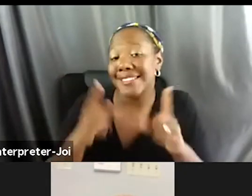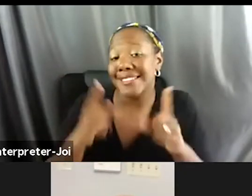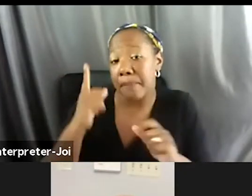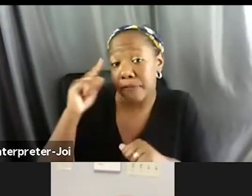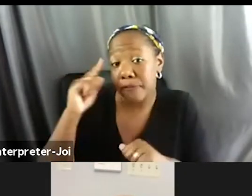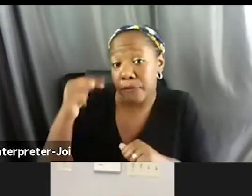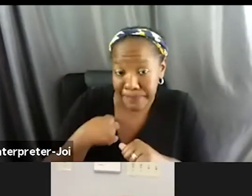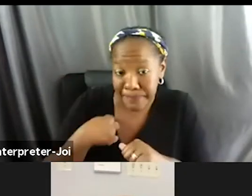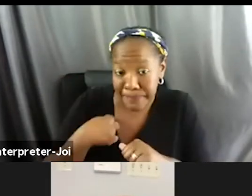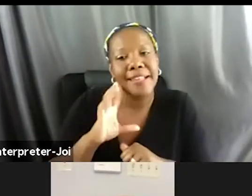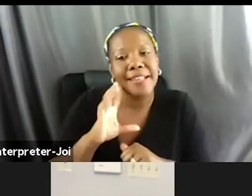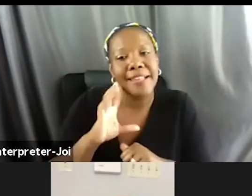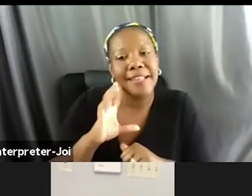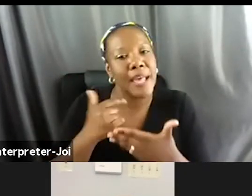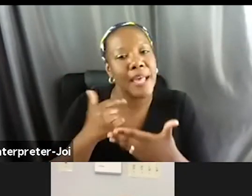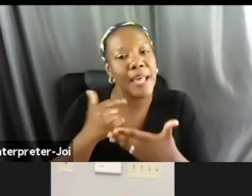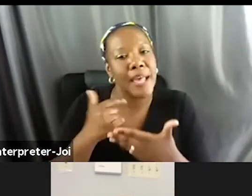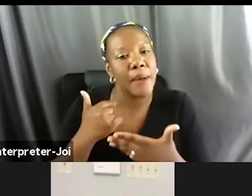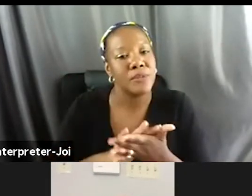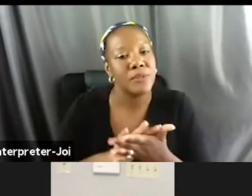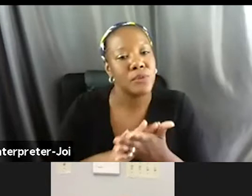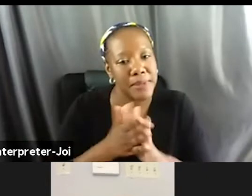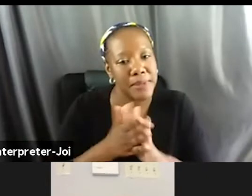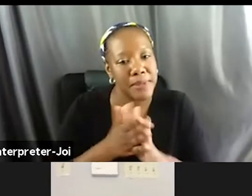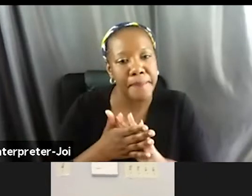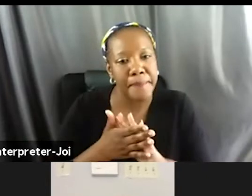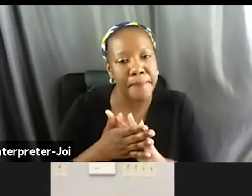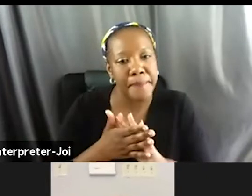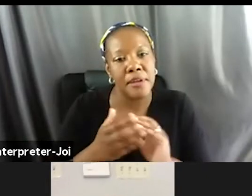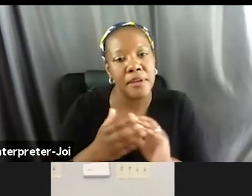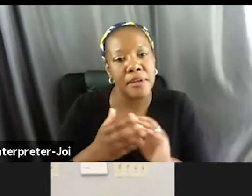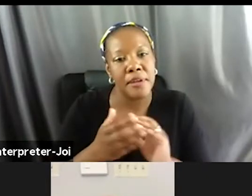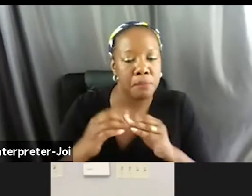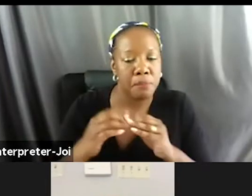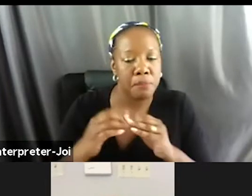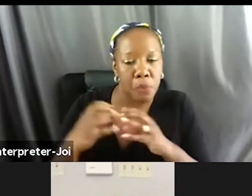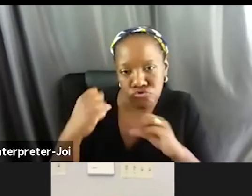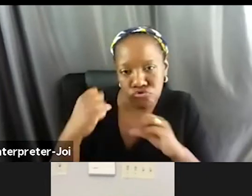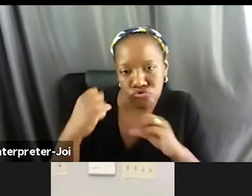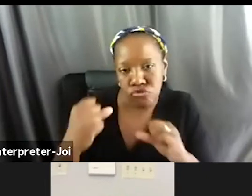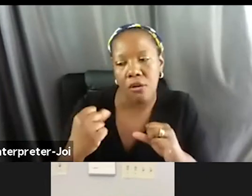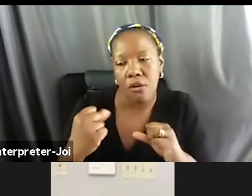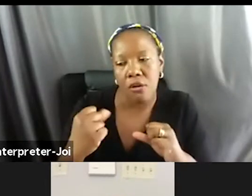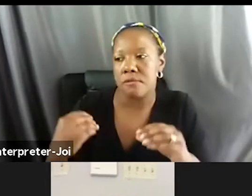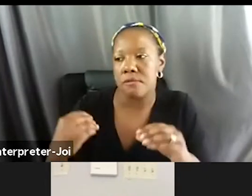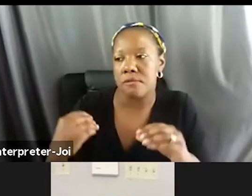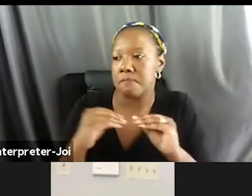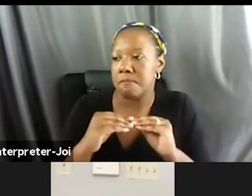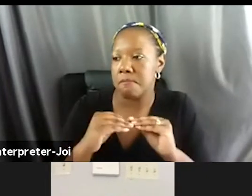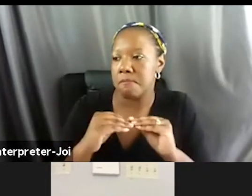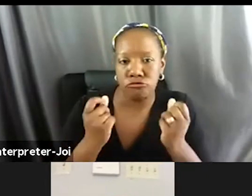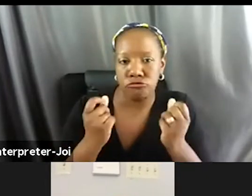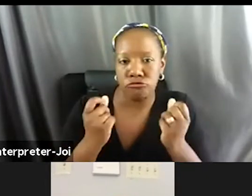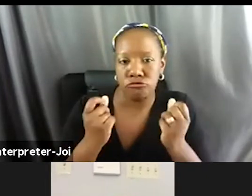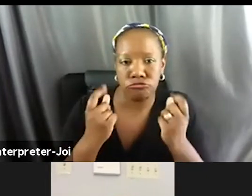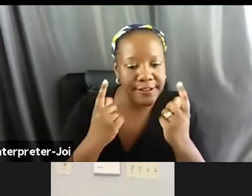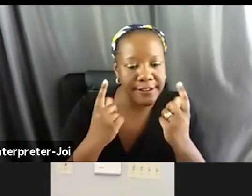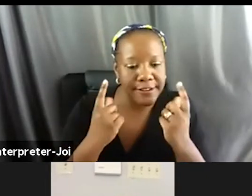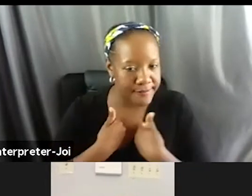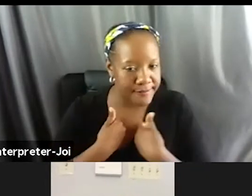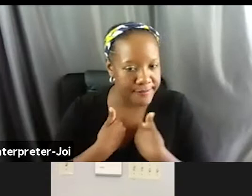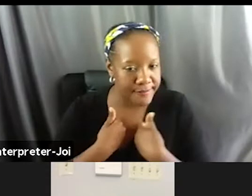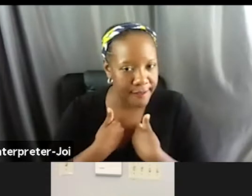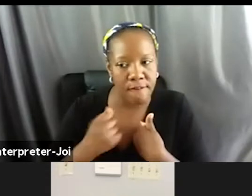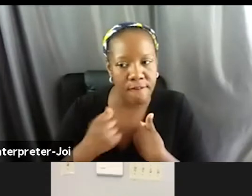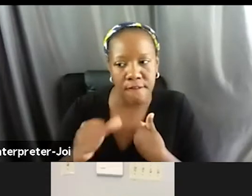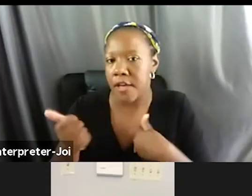me to become, I guess, stronger and more understanding of myself and other people.